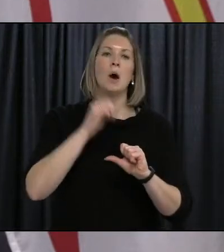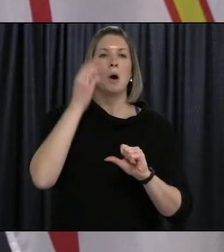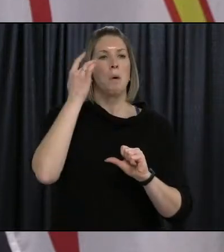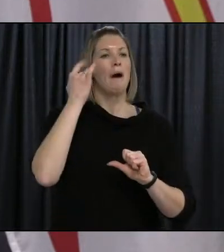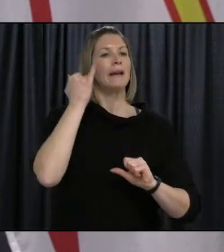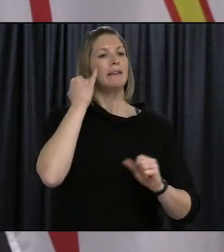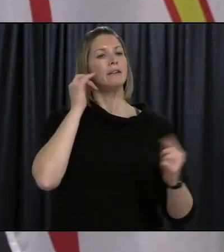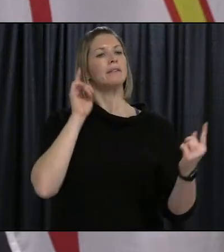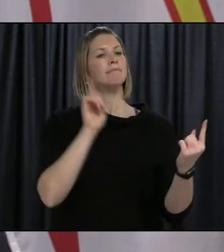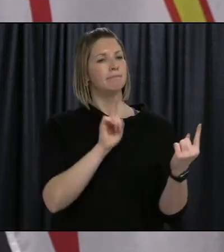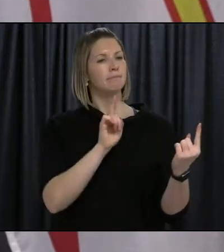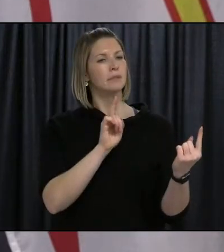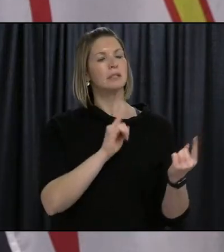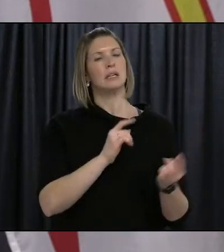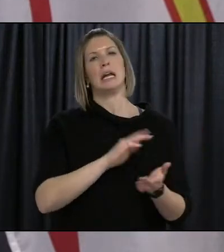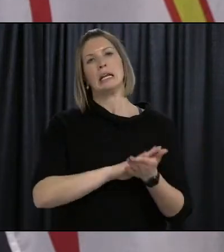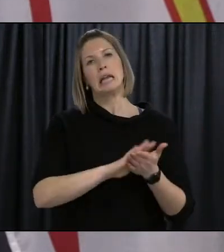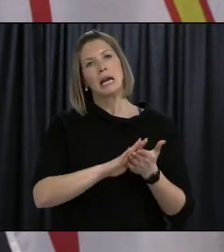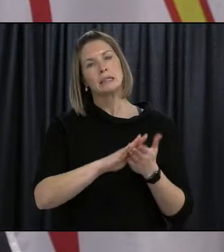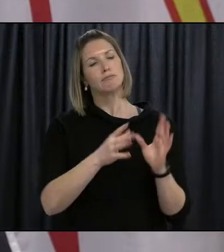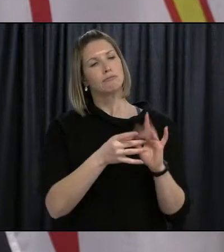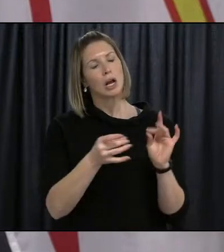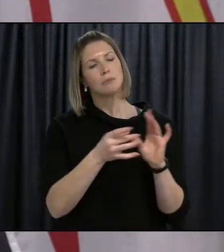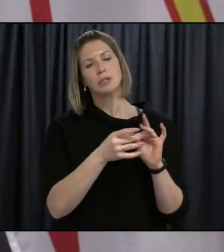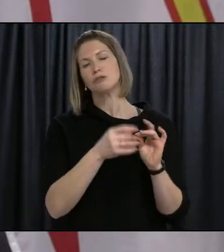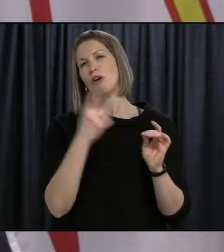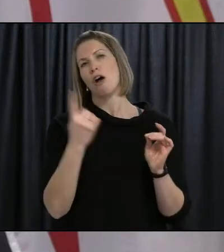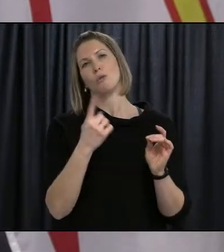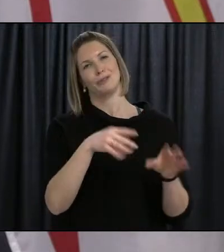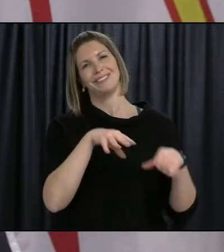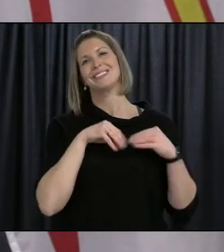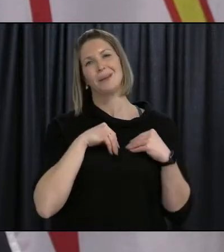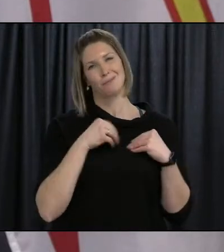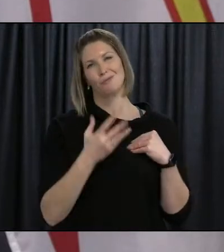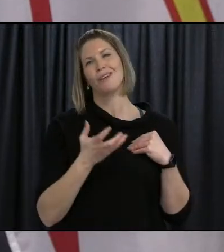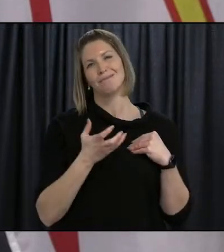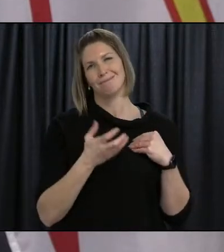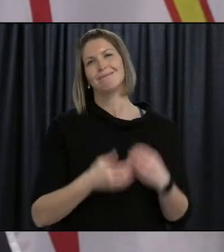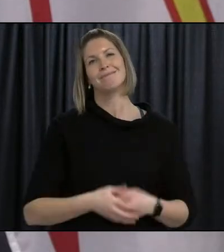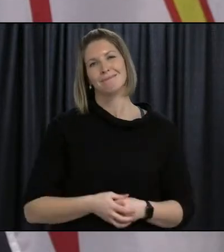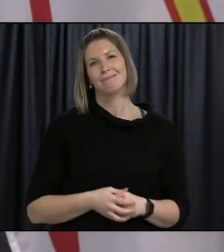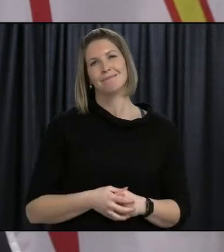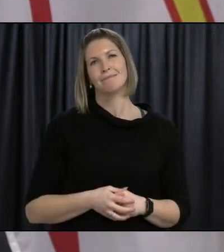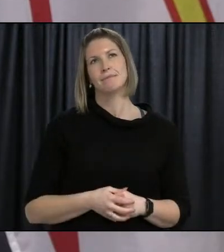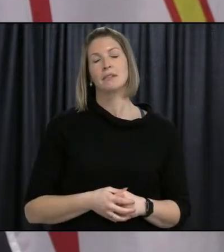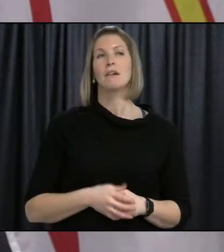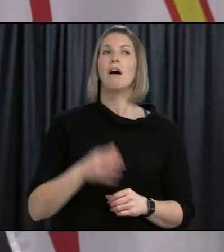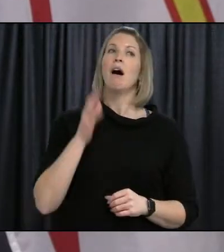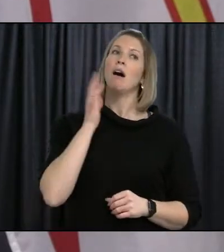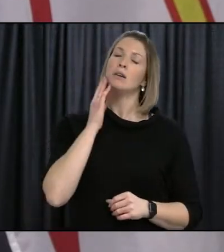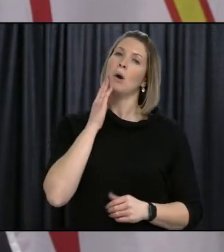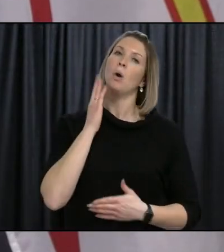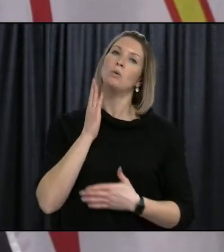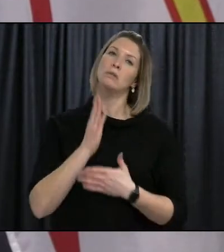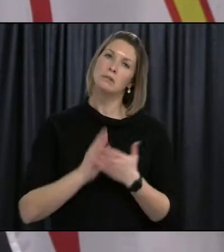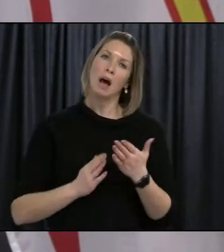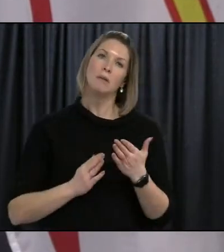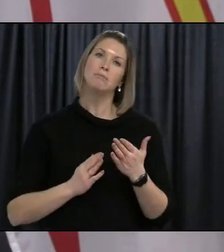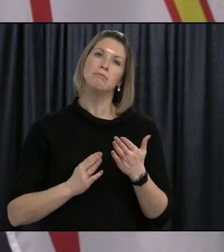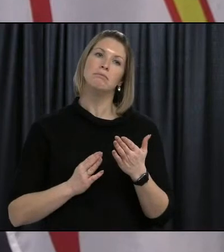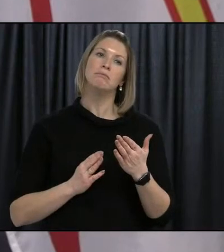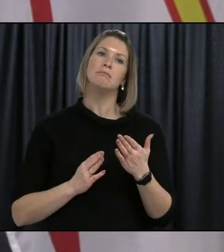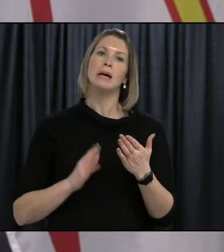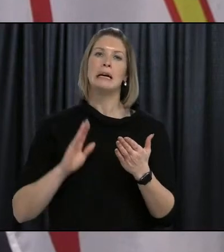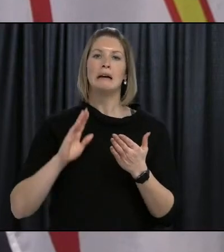wasted, and it is never the wrong choice. I think that there may be a little bit of complacency setting